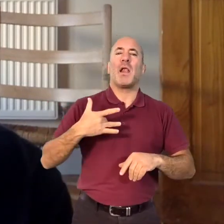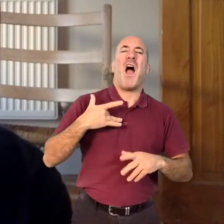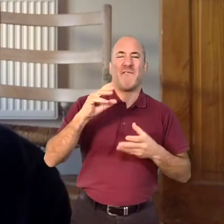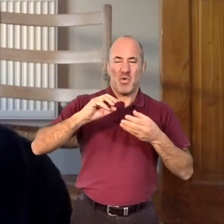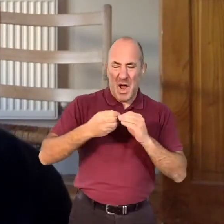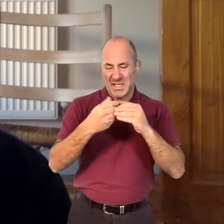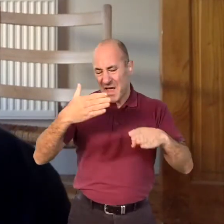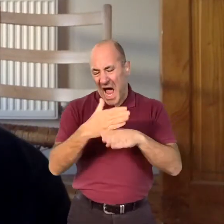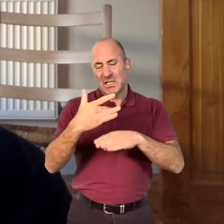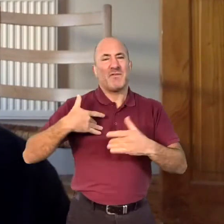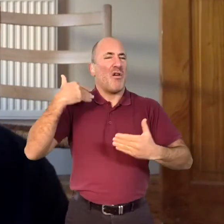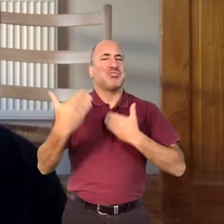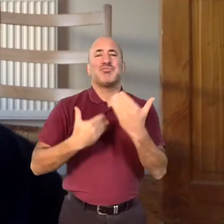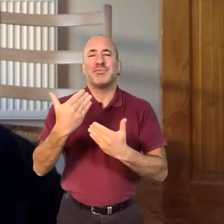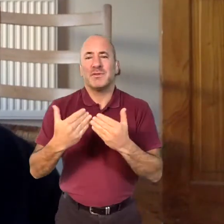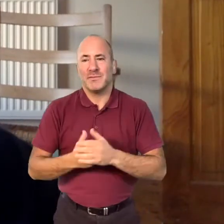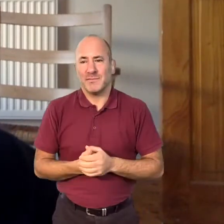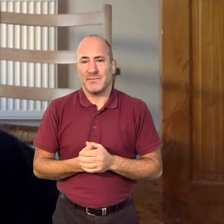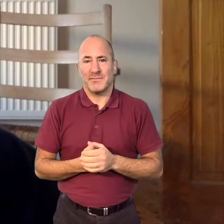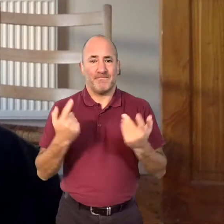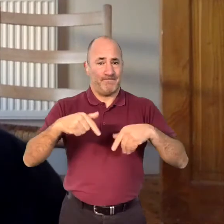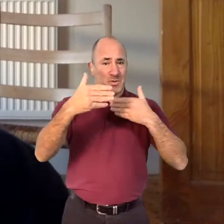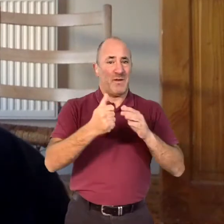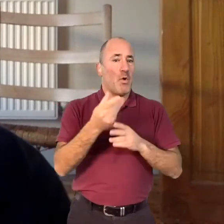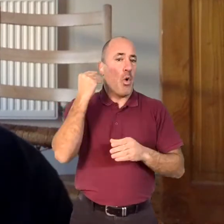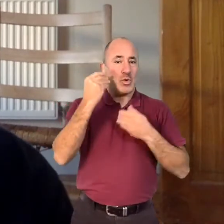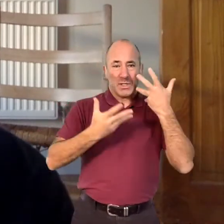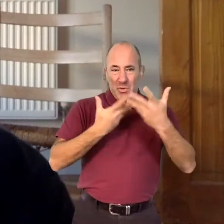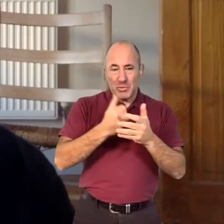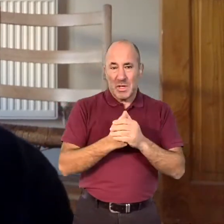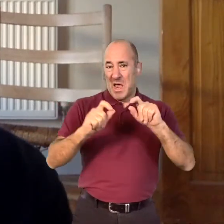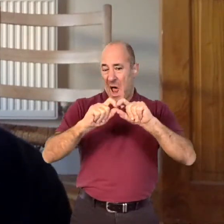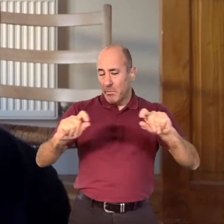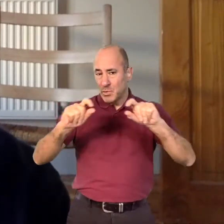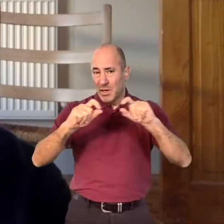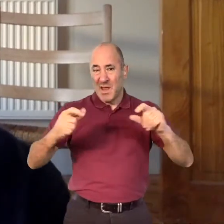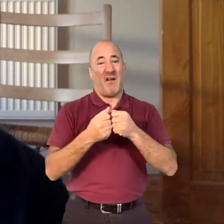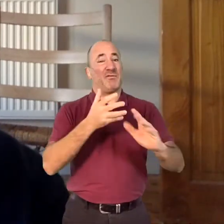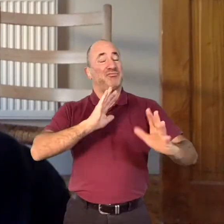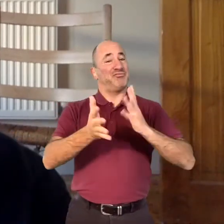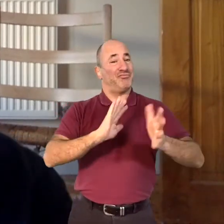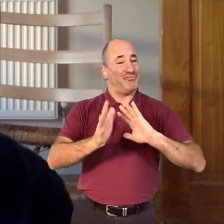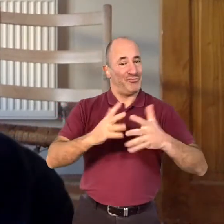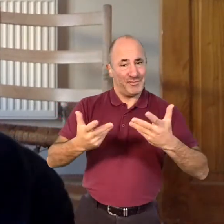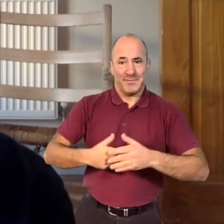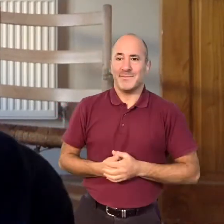living creative and active lives. So this session is auto-described, it's captioned, and it's BSL